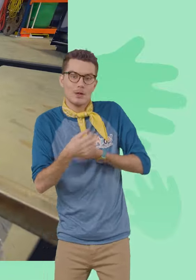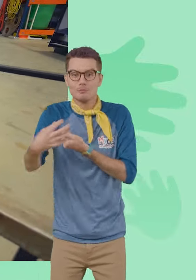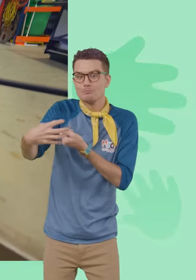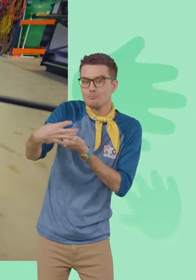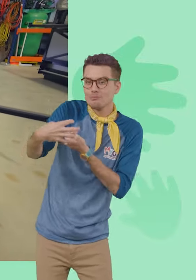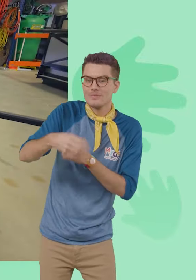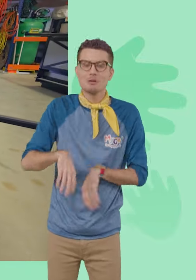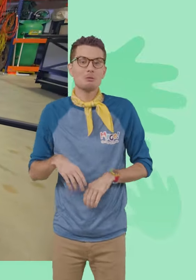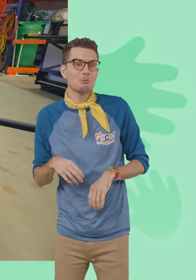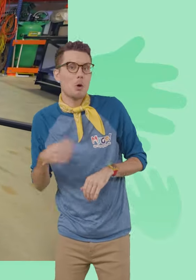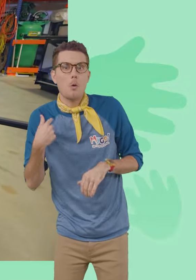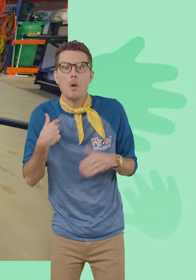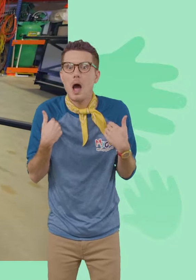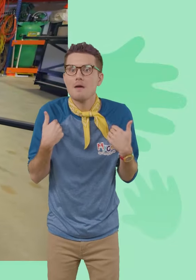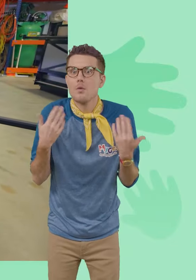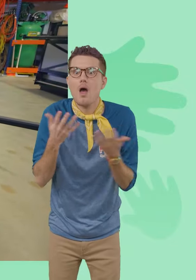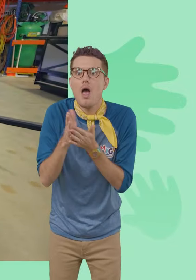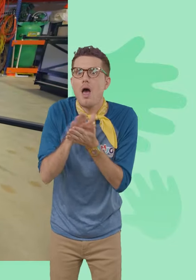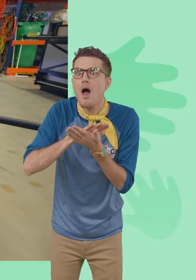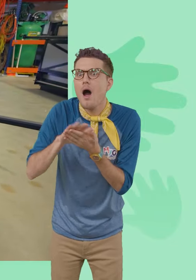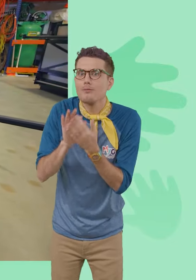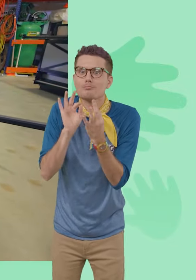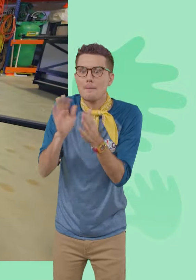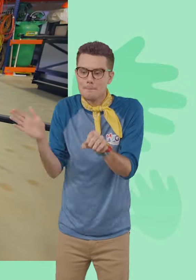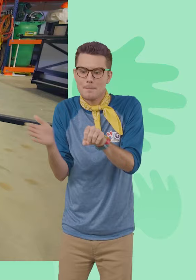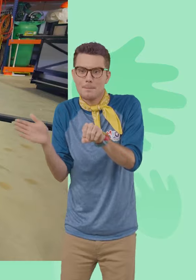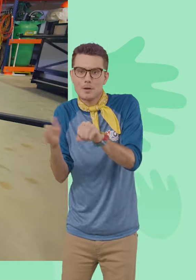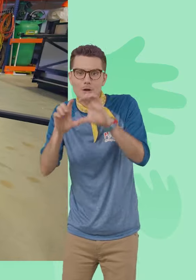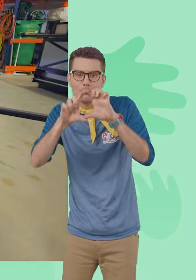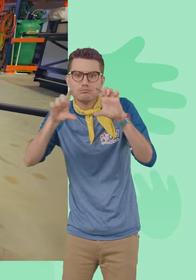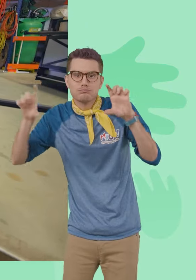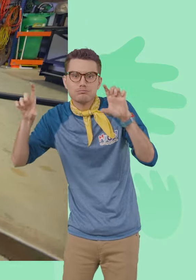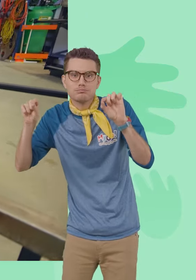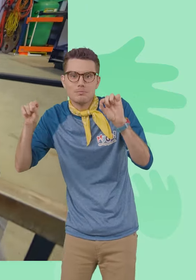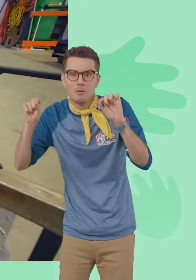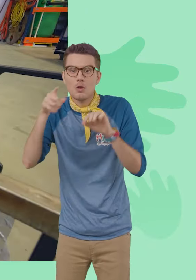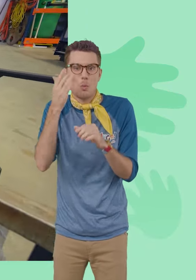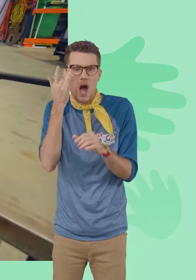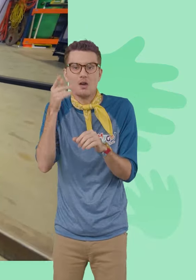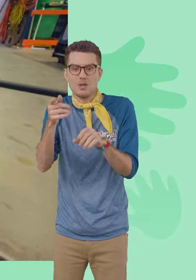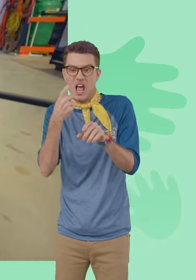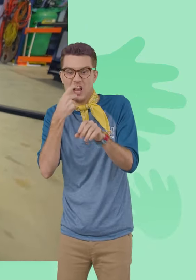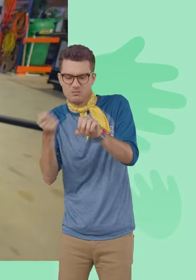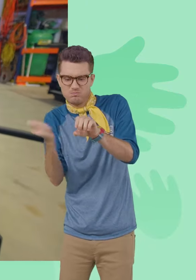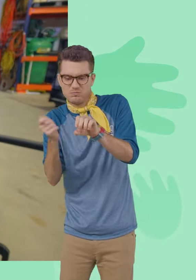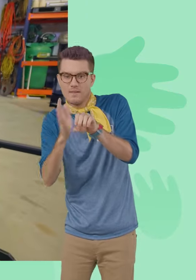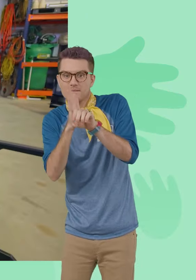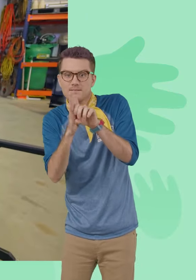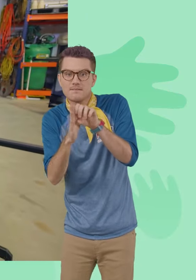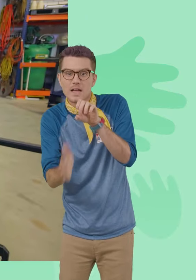nice little, looks like a little metal paddle. You can flatten out the glass. Ooh, some